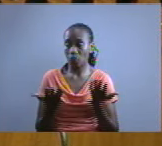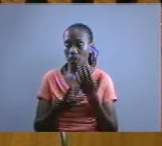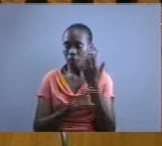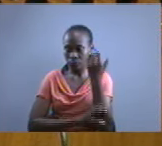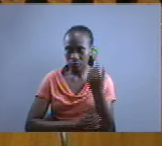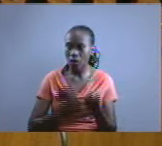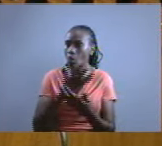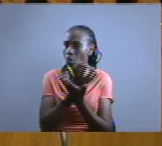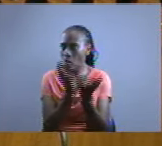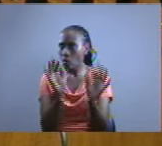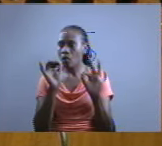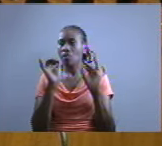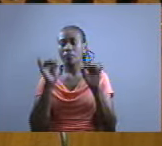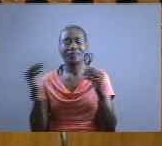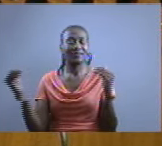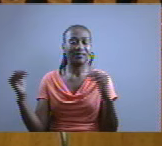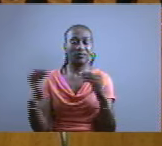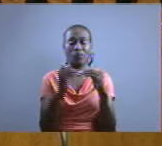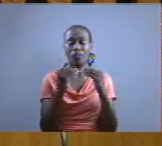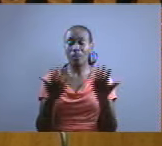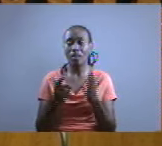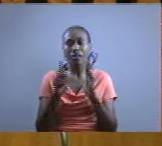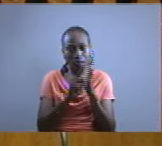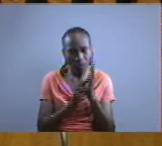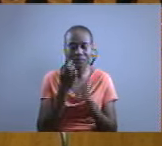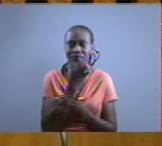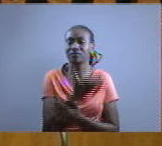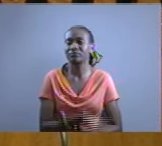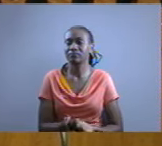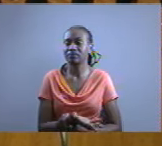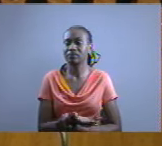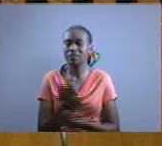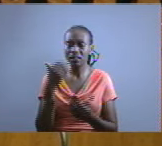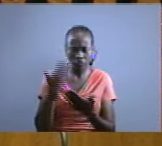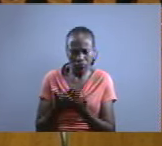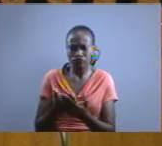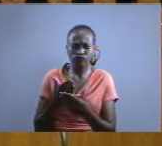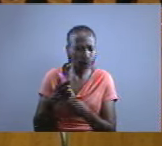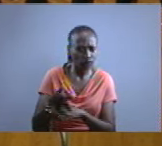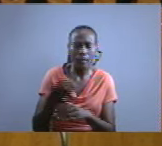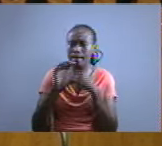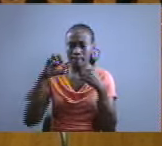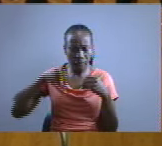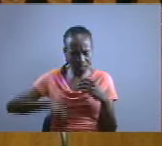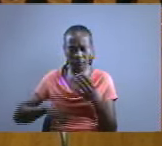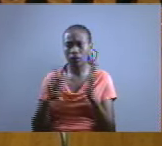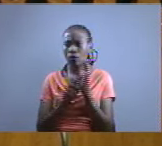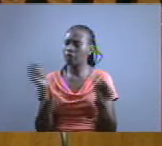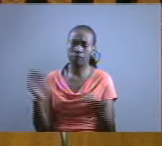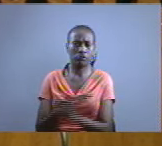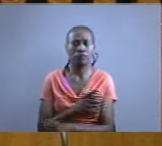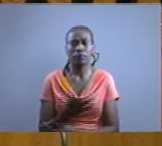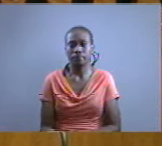the law and has the right to equal protection and benefit of the law.